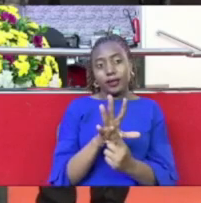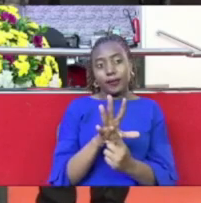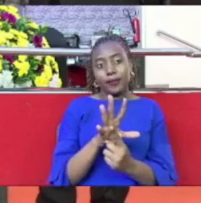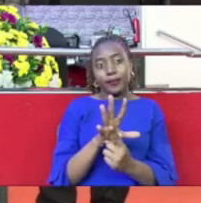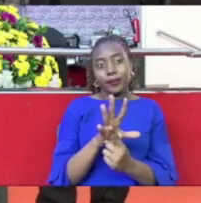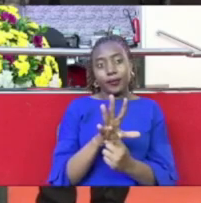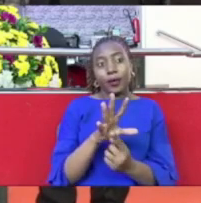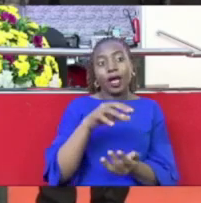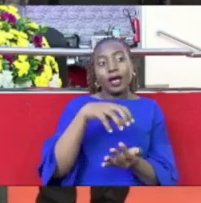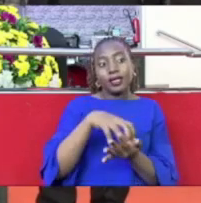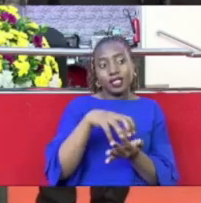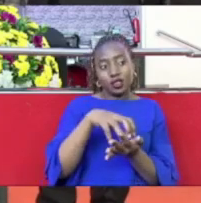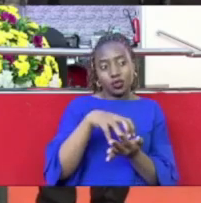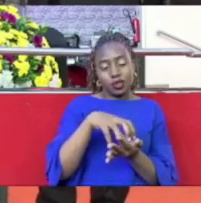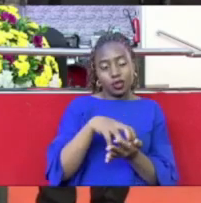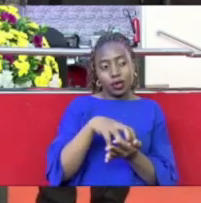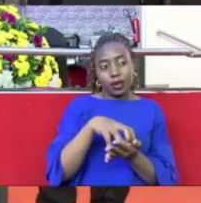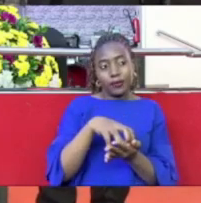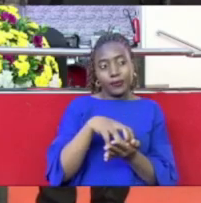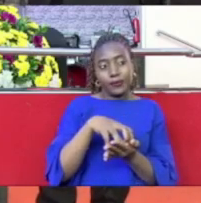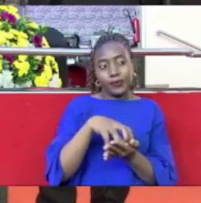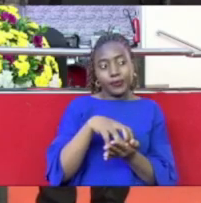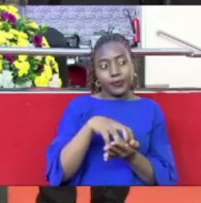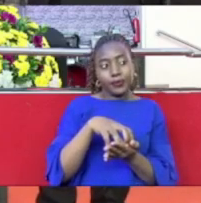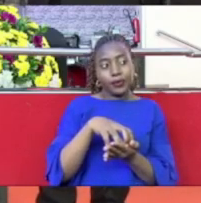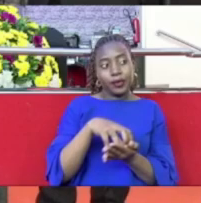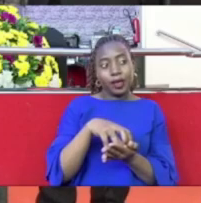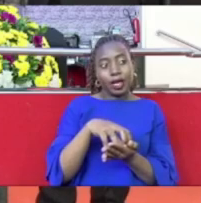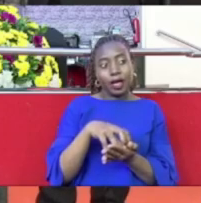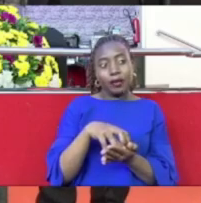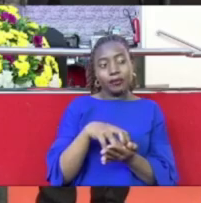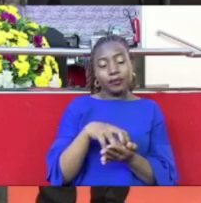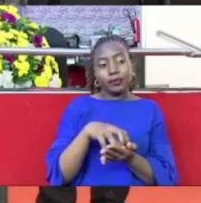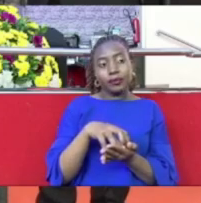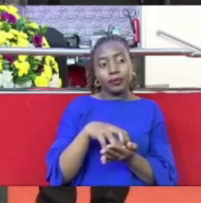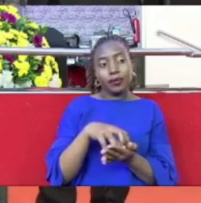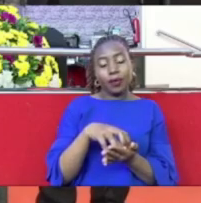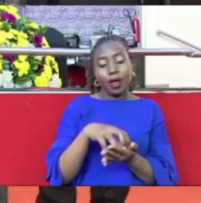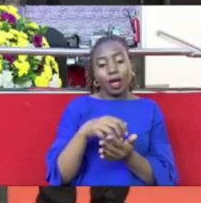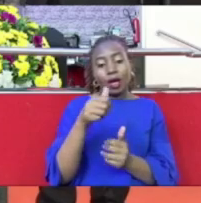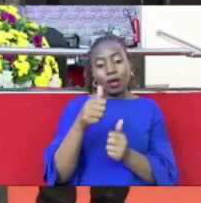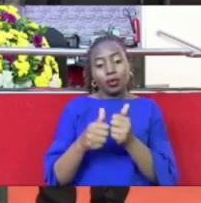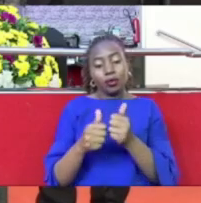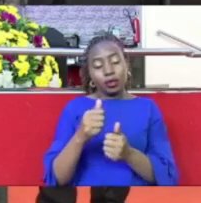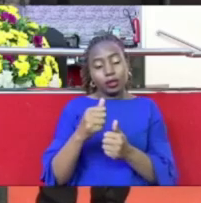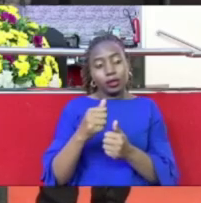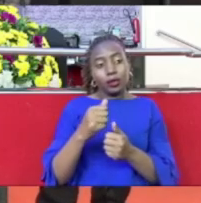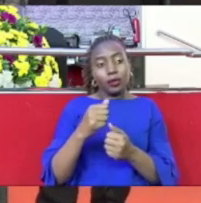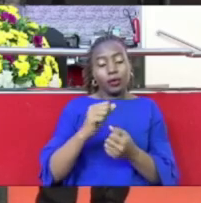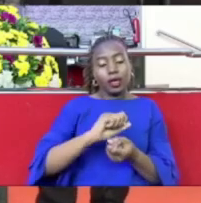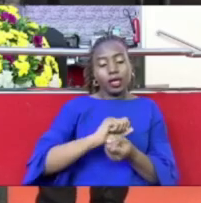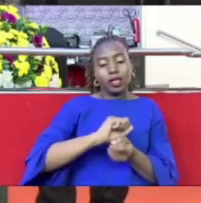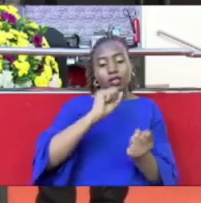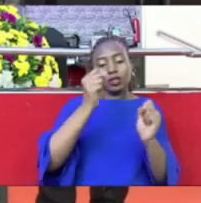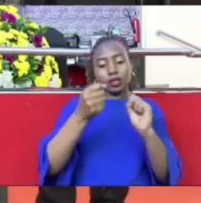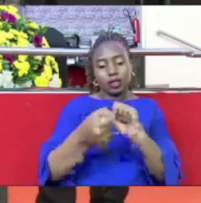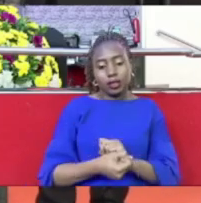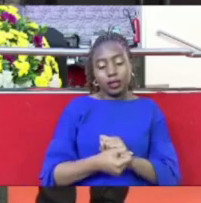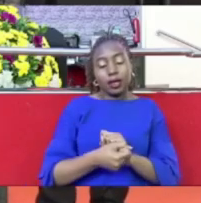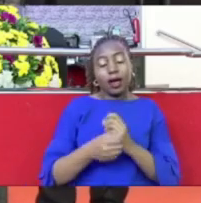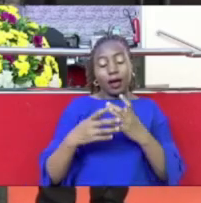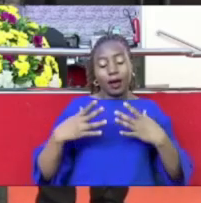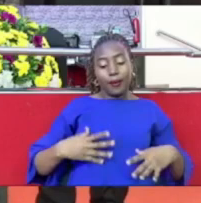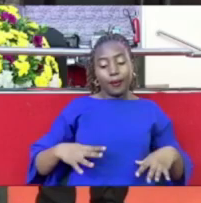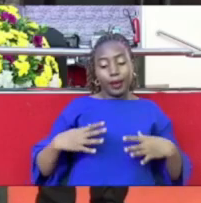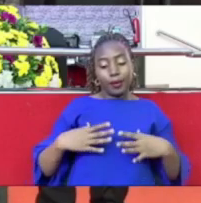a situation ama utashawishi hali that will bend people ambao utabadili watu who are